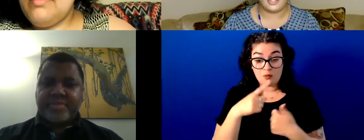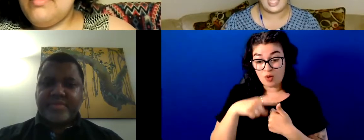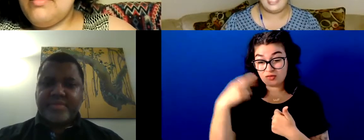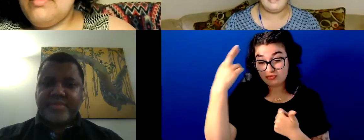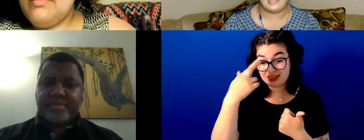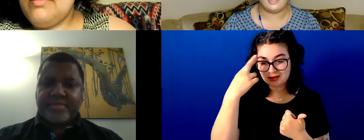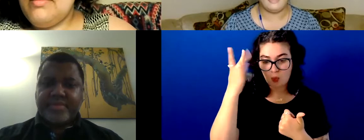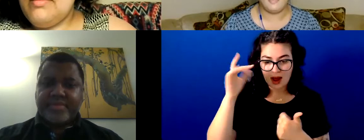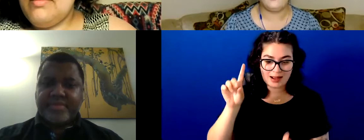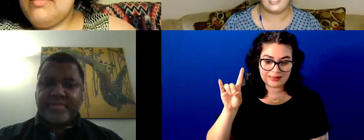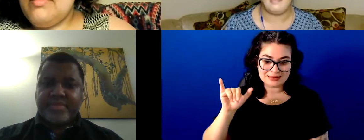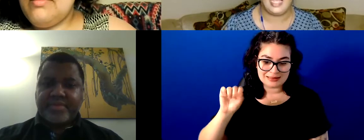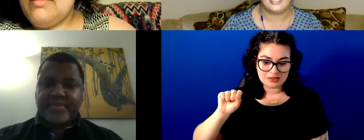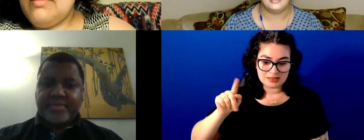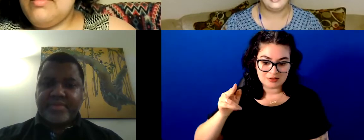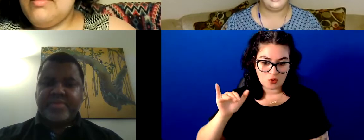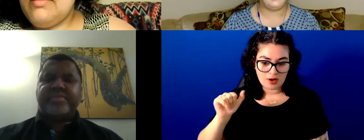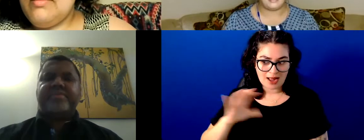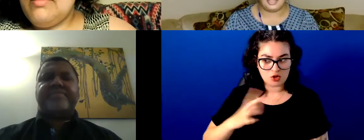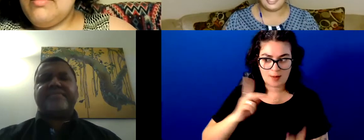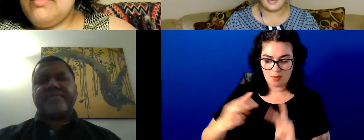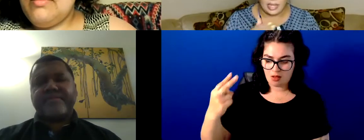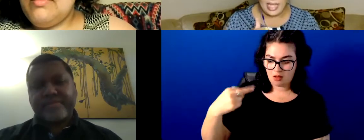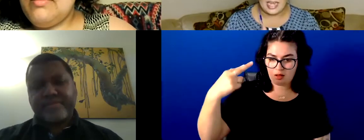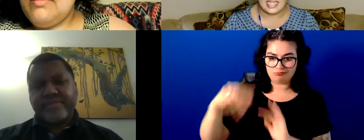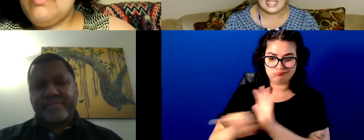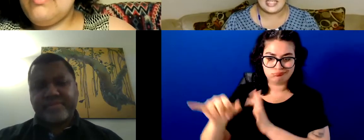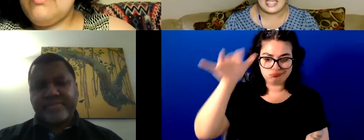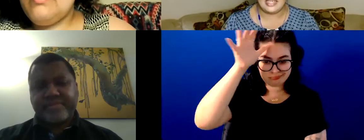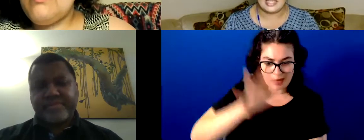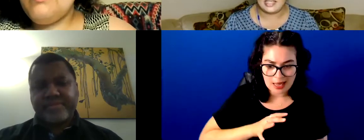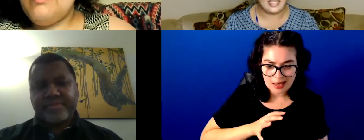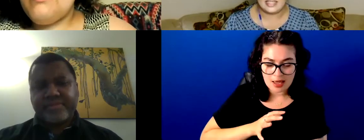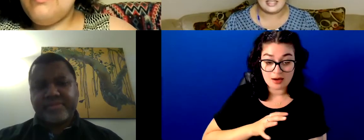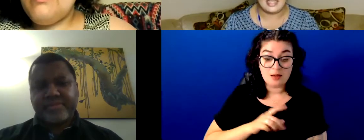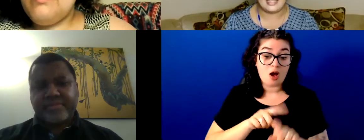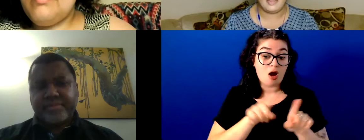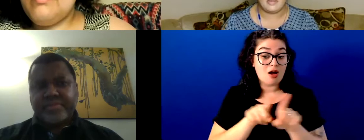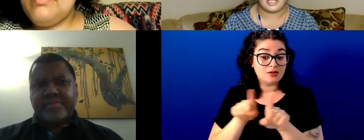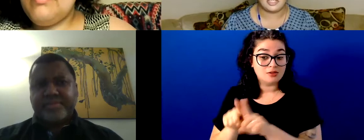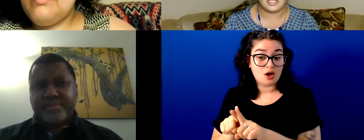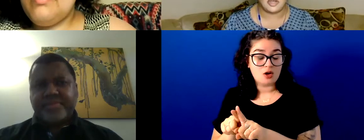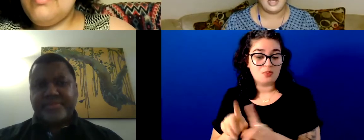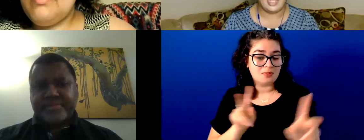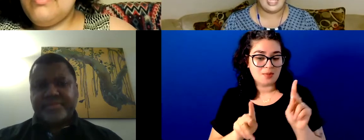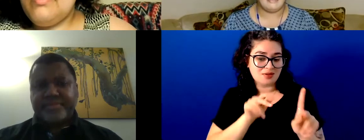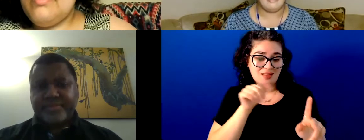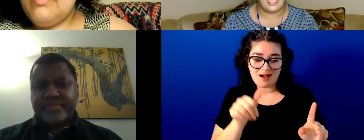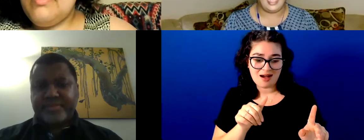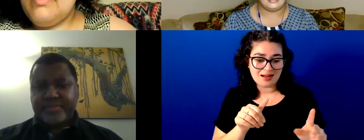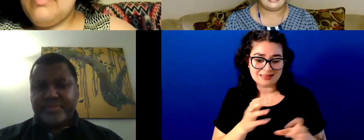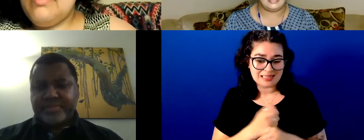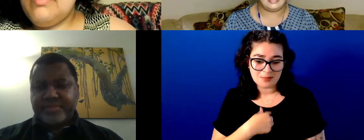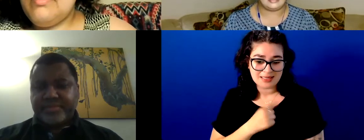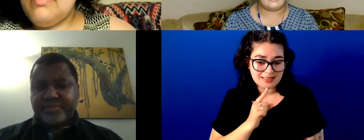look at me and give me that look of, oh, that's a man. And then also, again, not taken seriously. It's very much so.